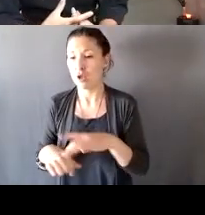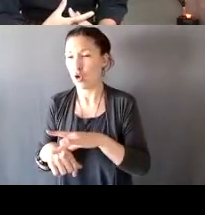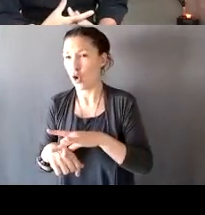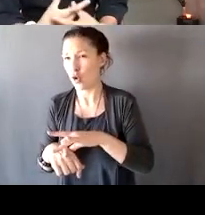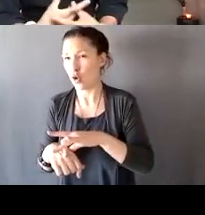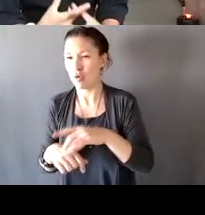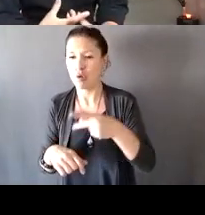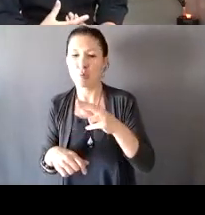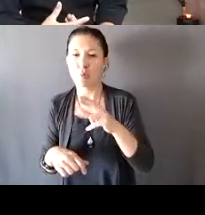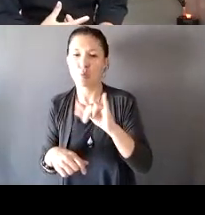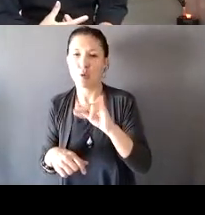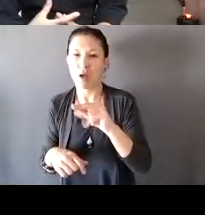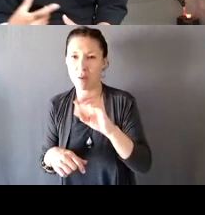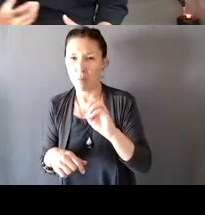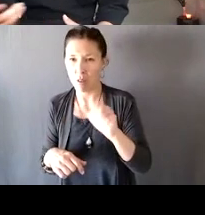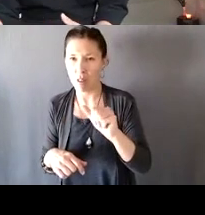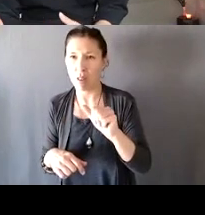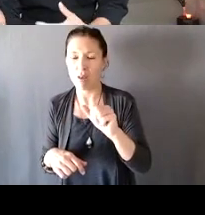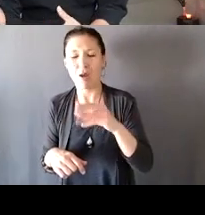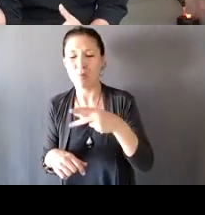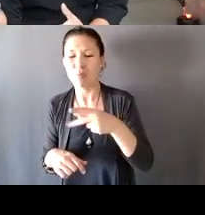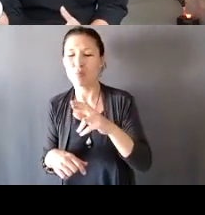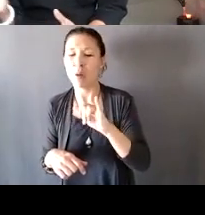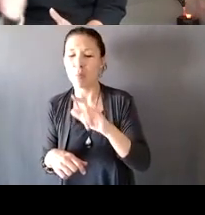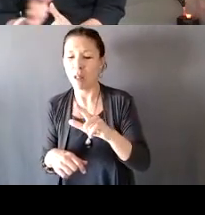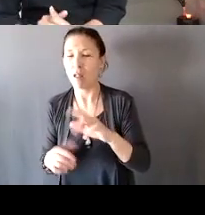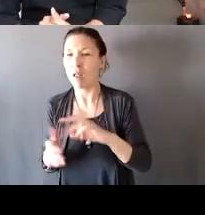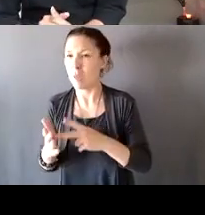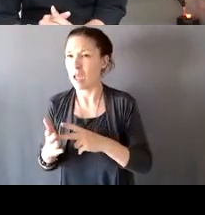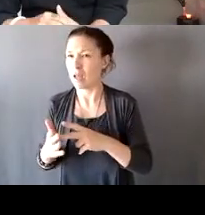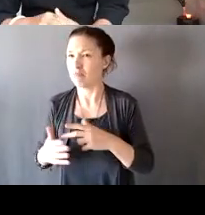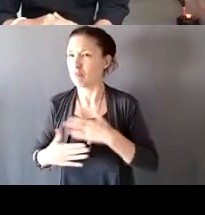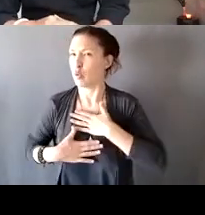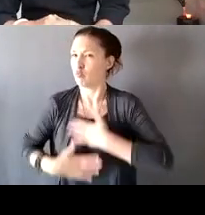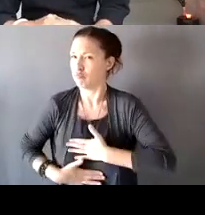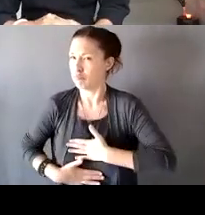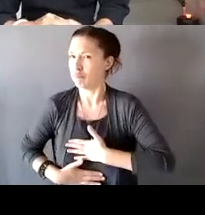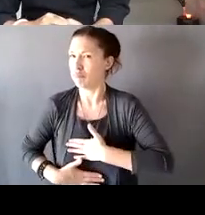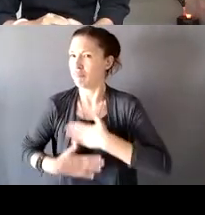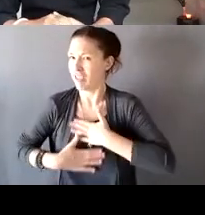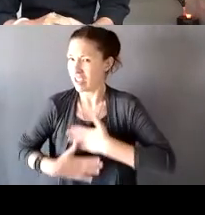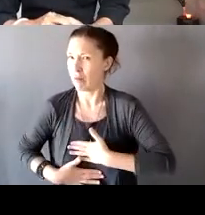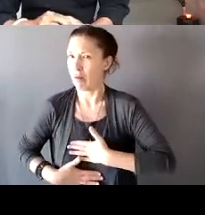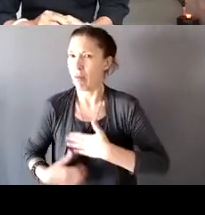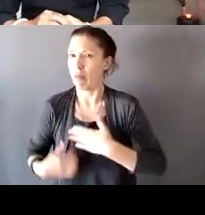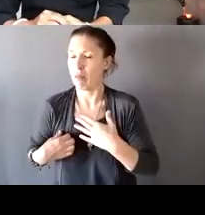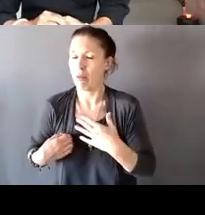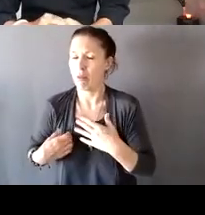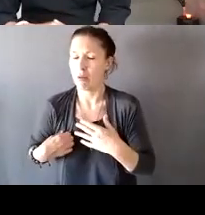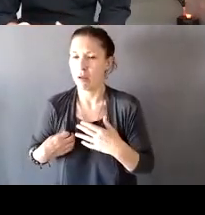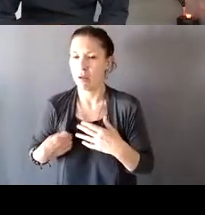manifestation, of physicality, and the ethereal realm of concept and psyche.